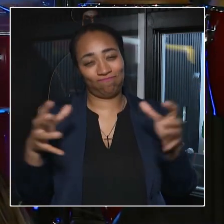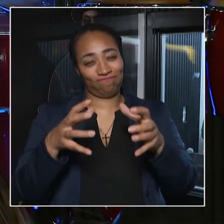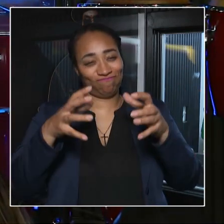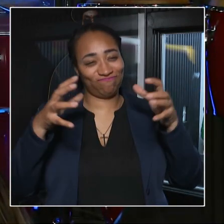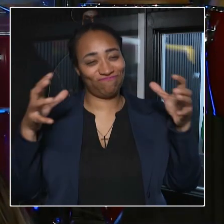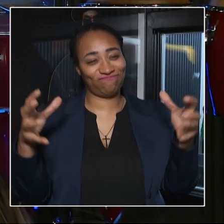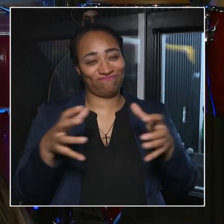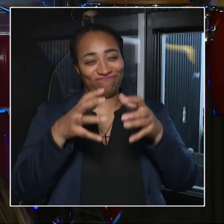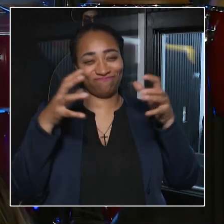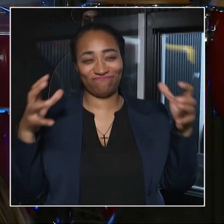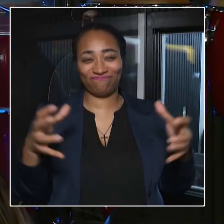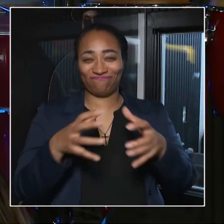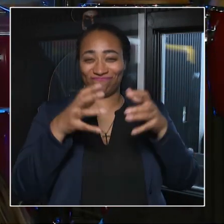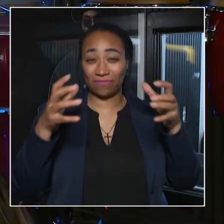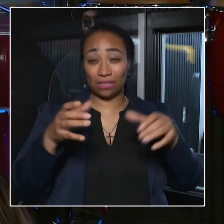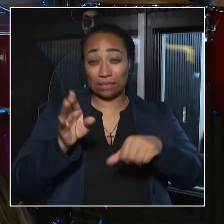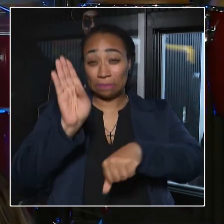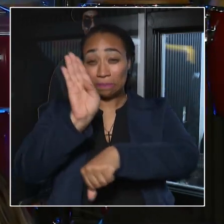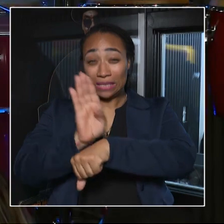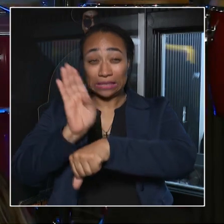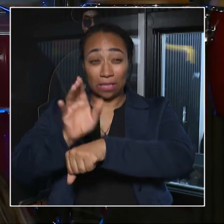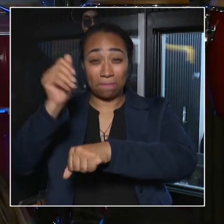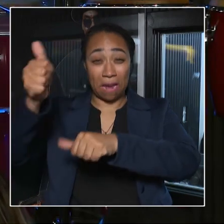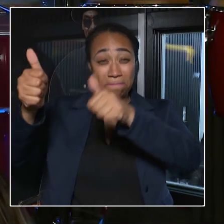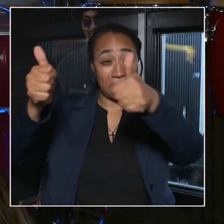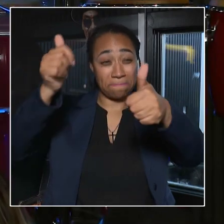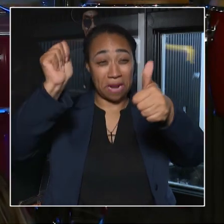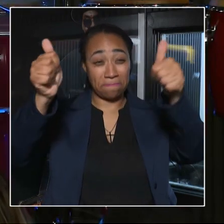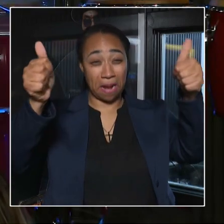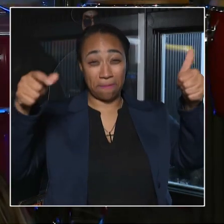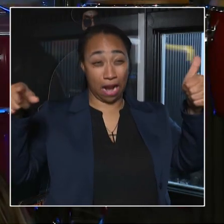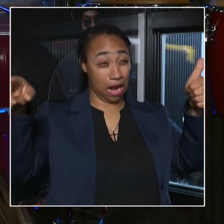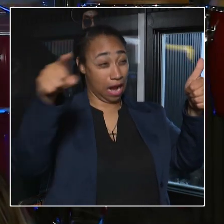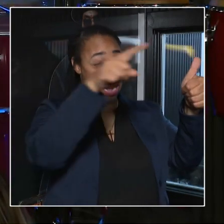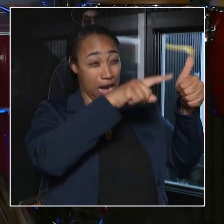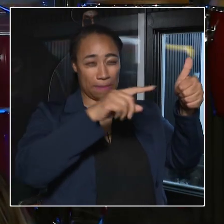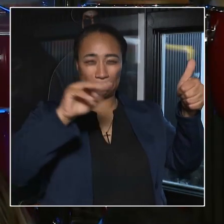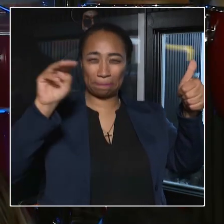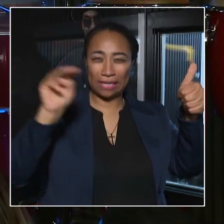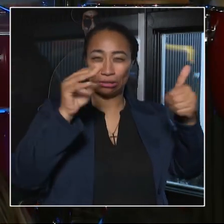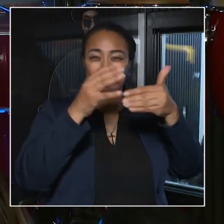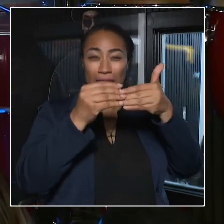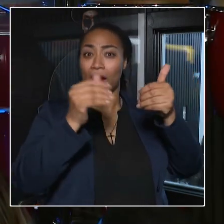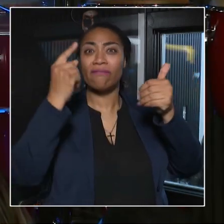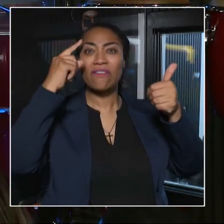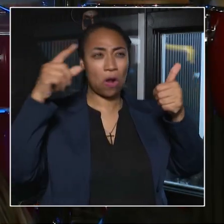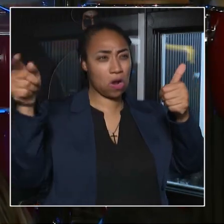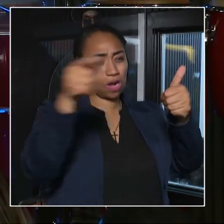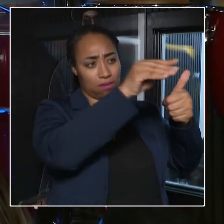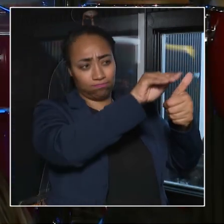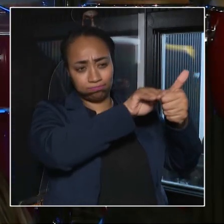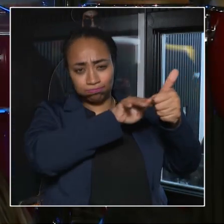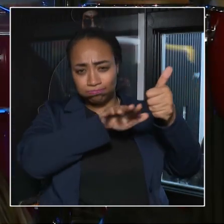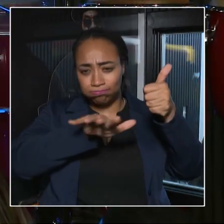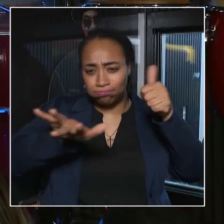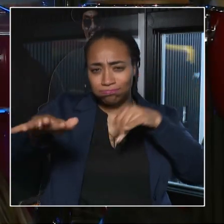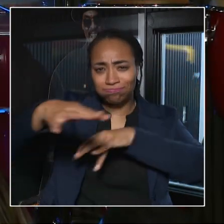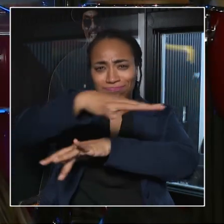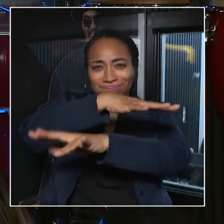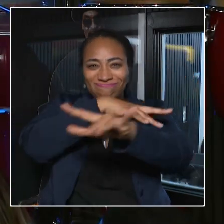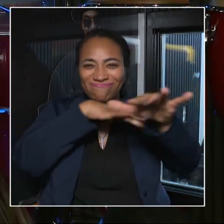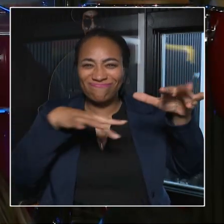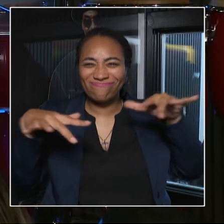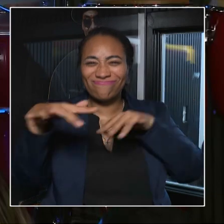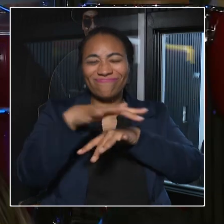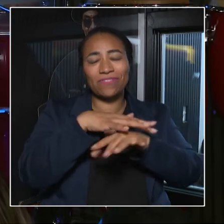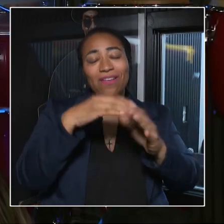of dollars to the DC economy. But the radio stations don't respect it. The government don't respect it. Don't nobody respect